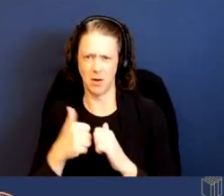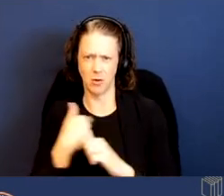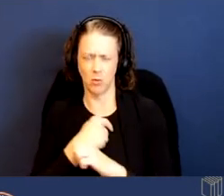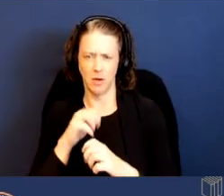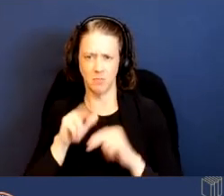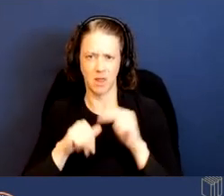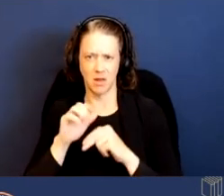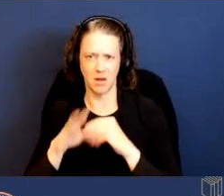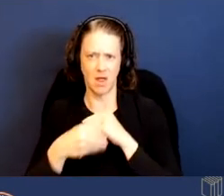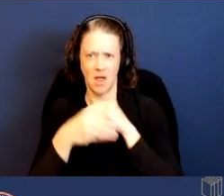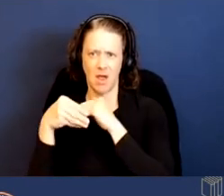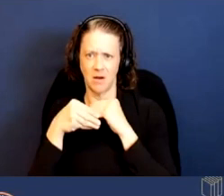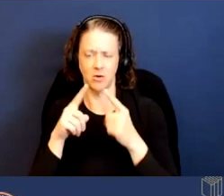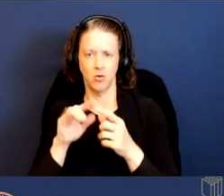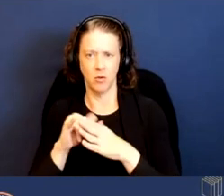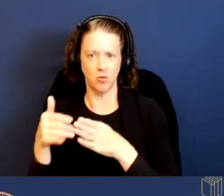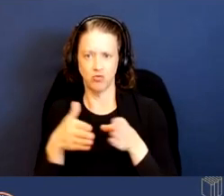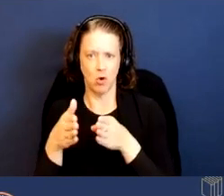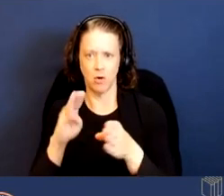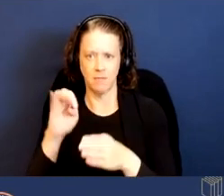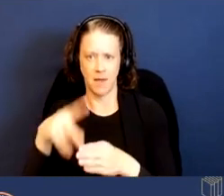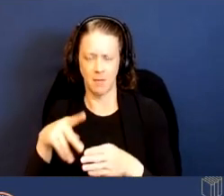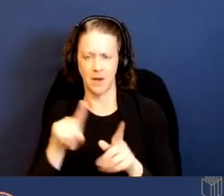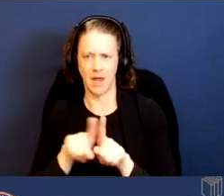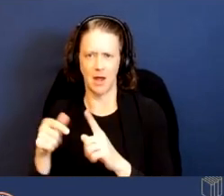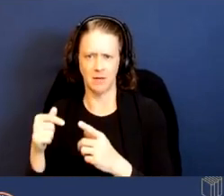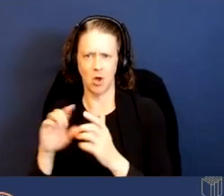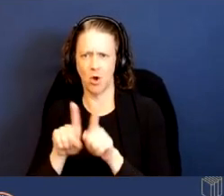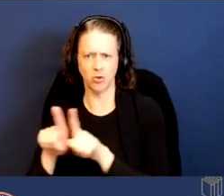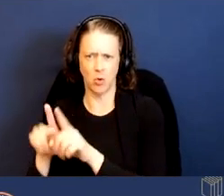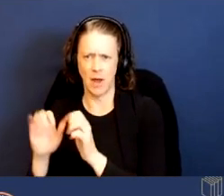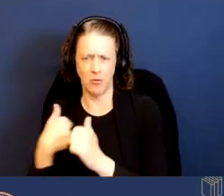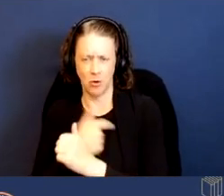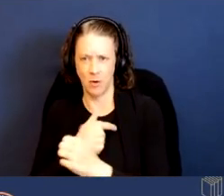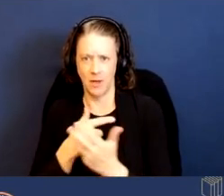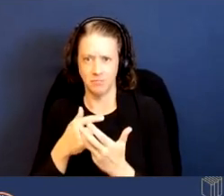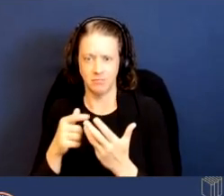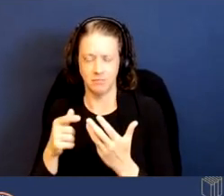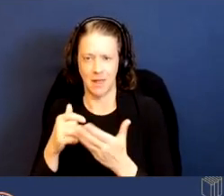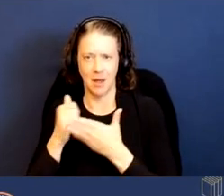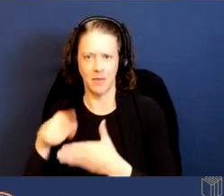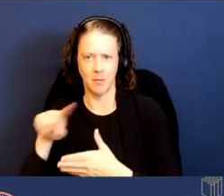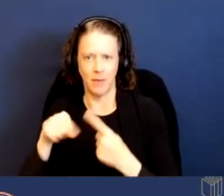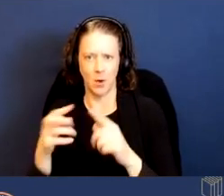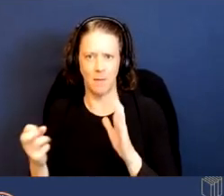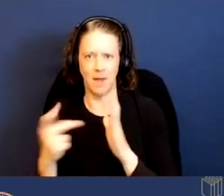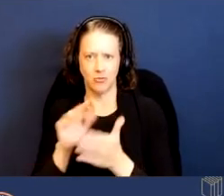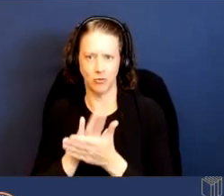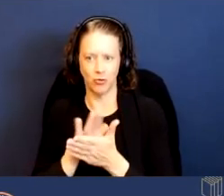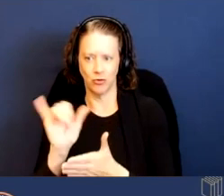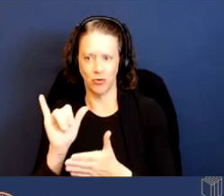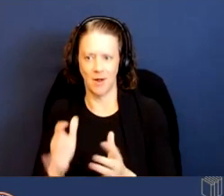roadmap, but how do we meet the needs of English learners with disabilities as they return to school as well. So lots of, I think,